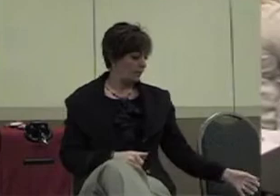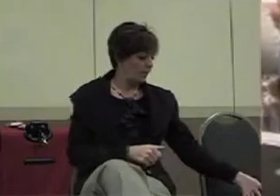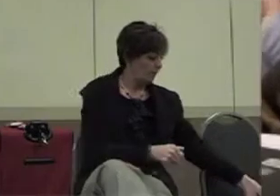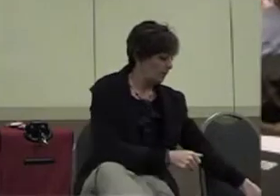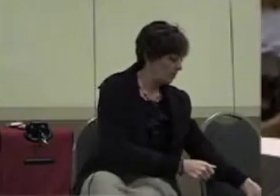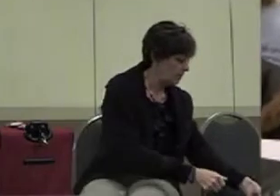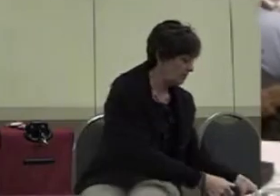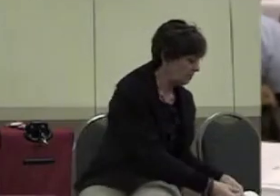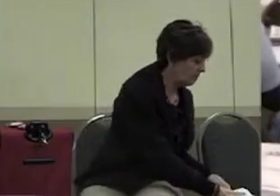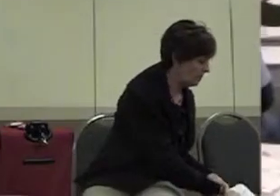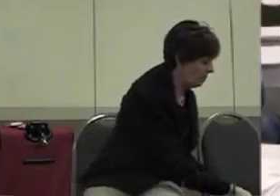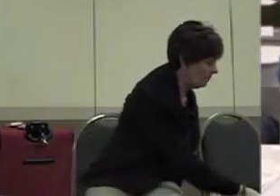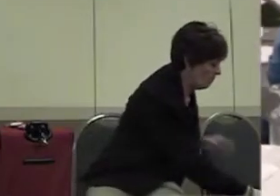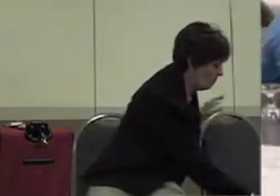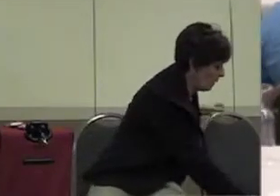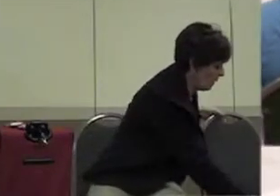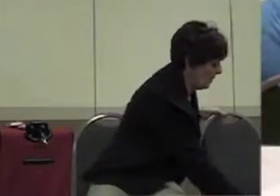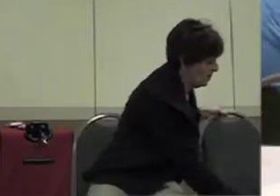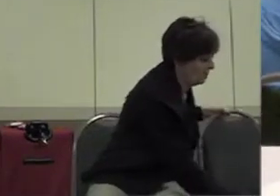Trying to eavesdrop.